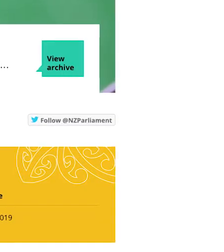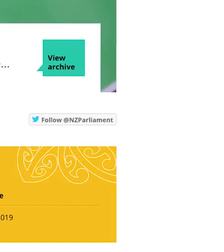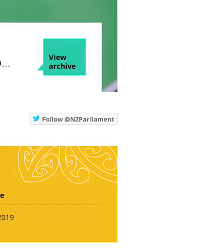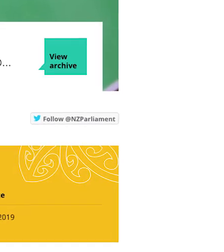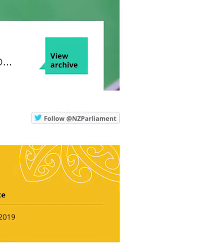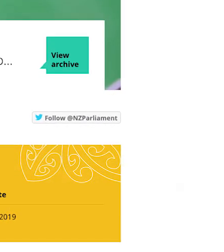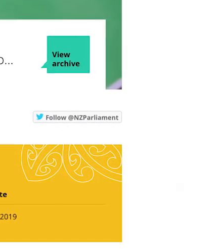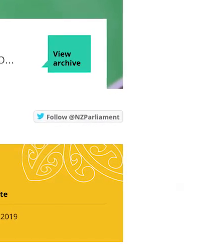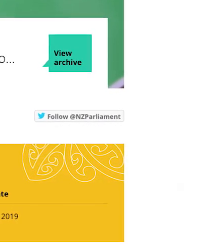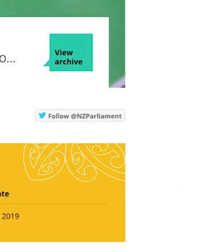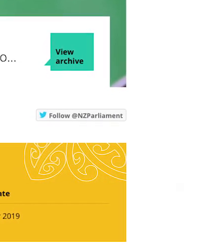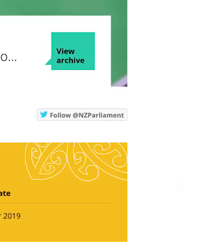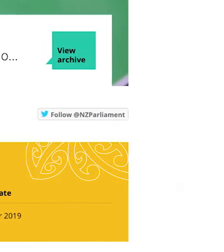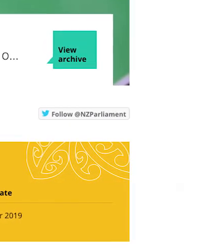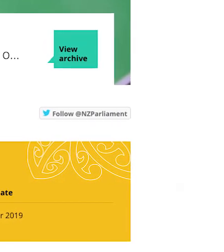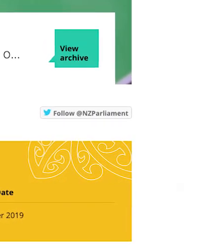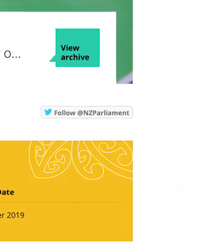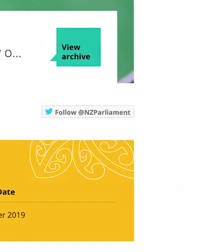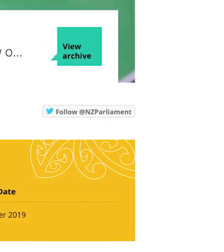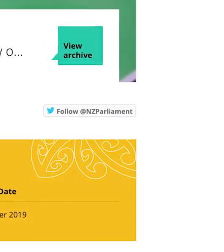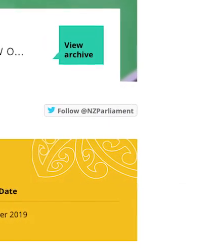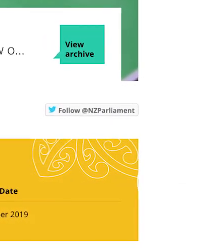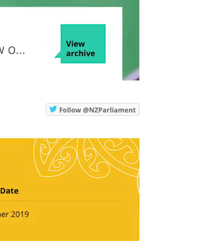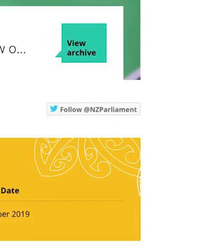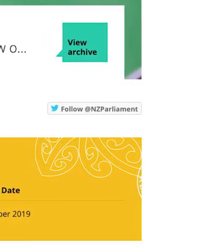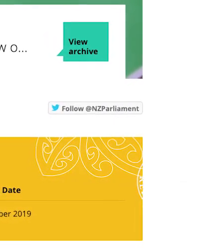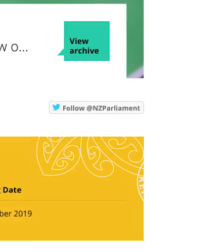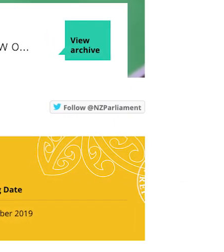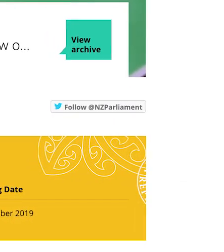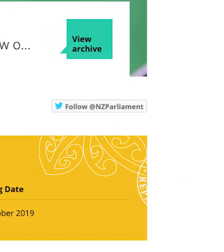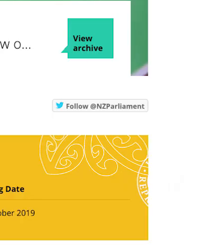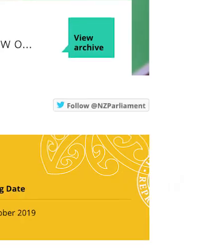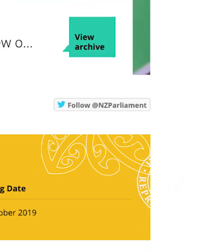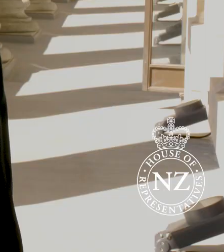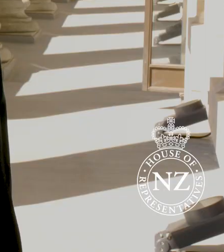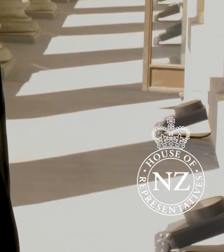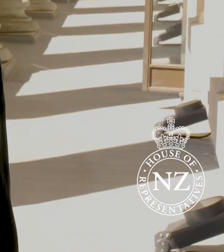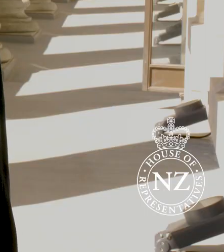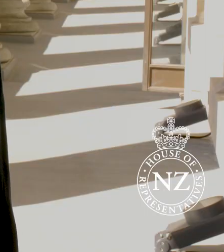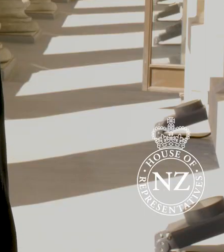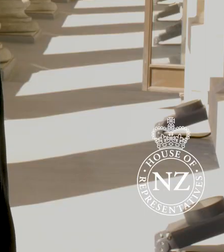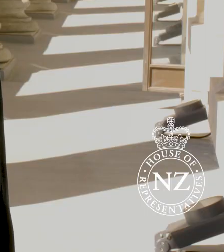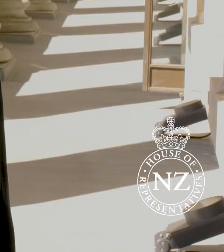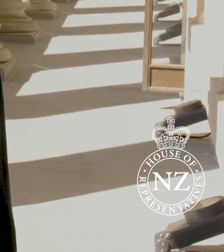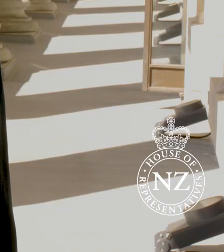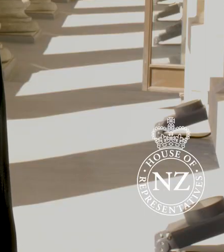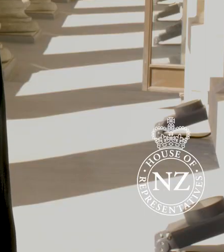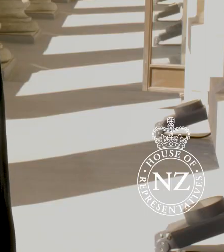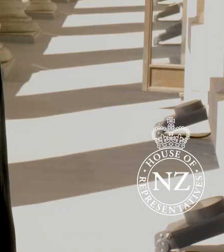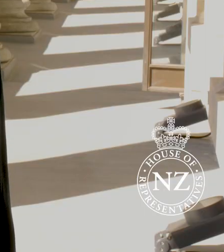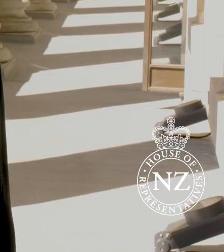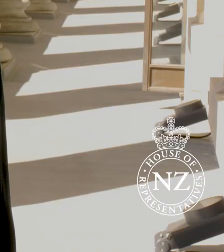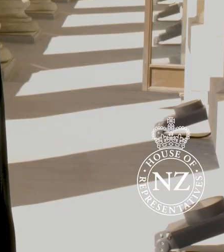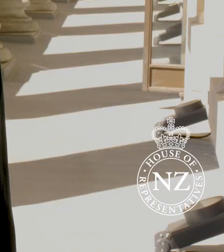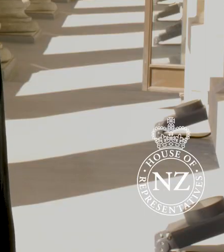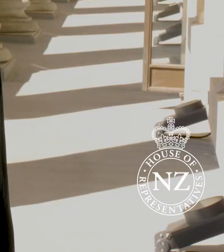about committees, the select committees, the way that they work, the way that petitions work, the way the House works. If you've got an idea about how to make